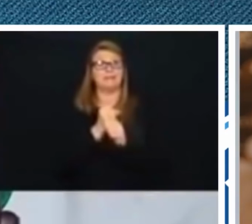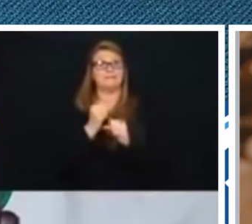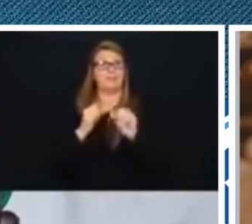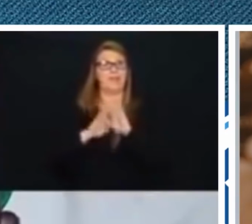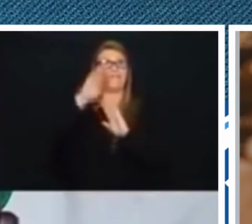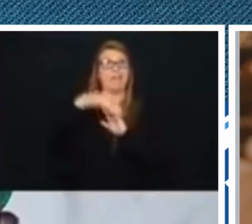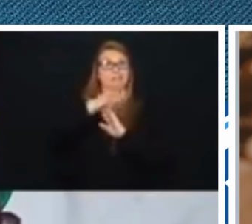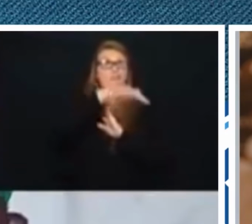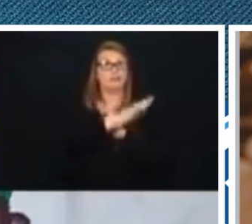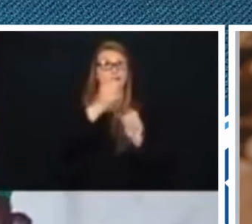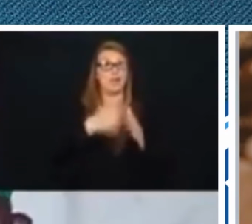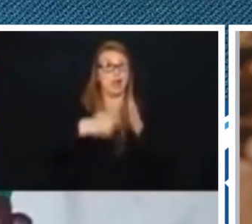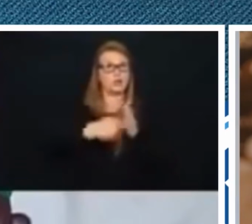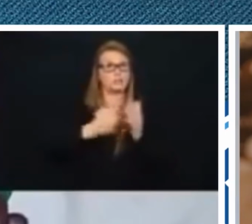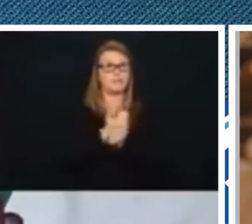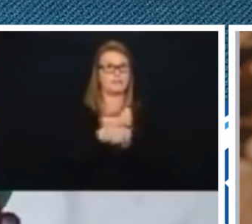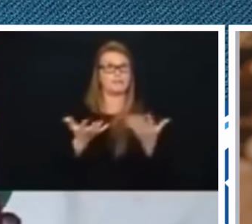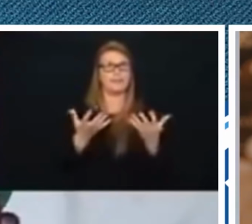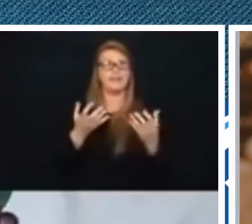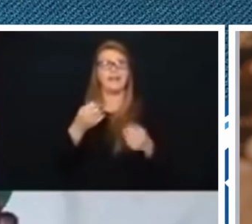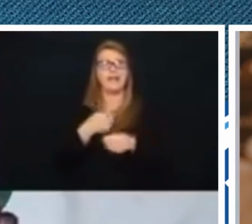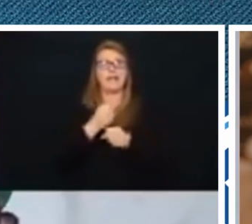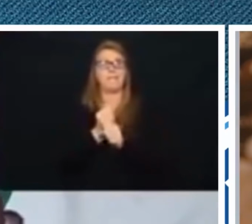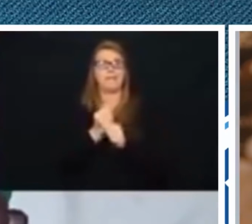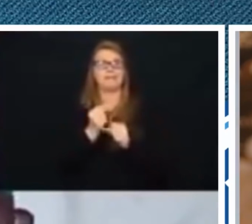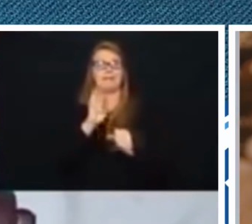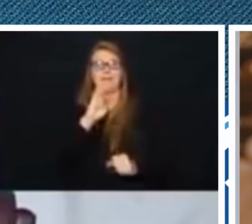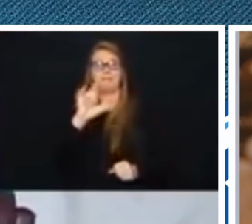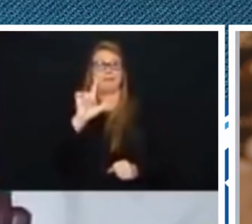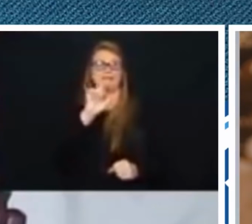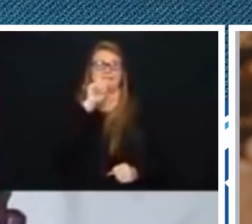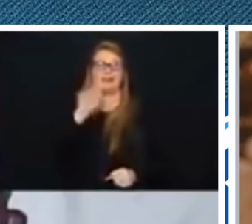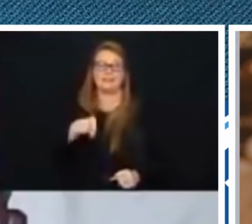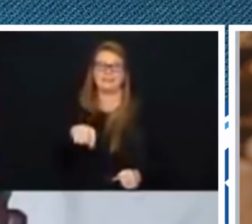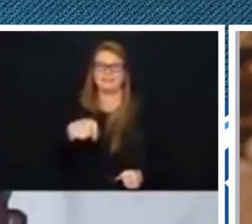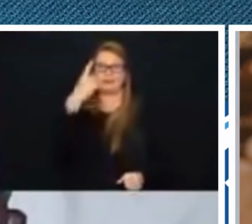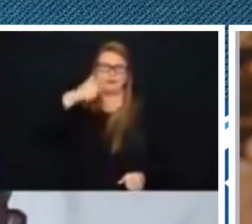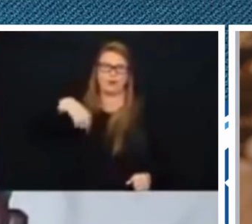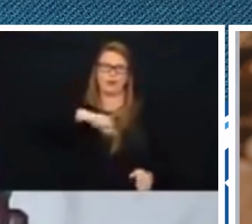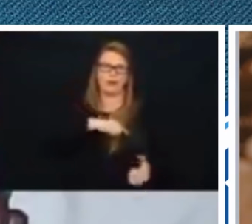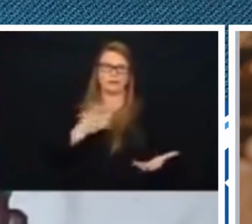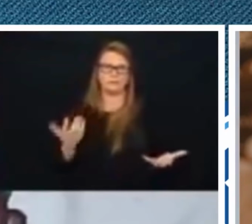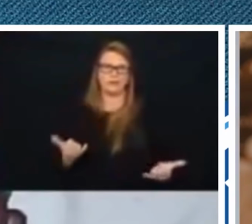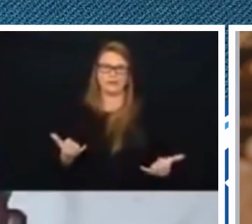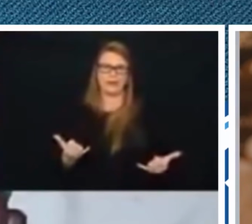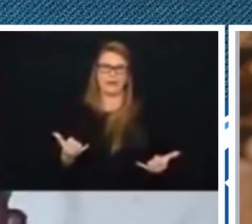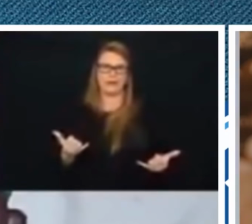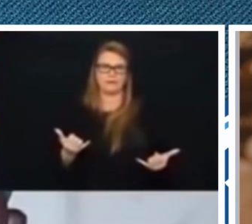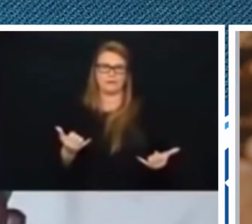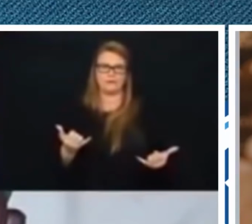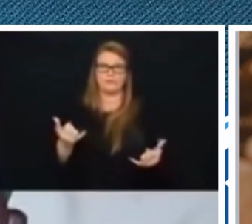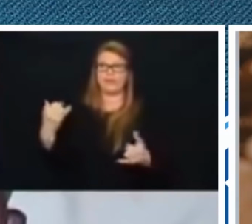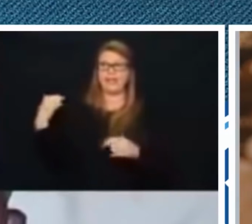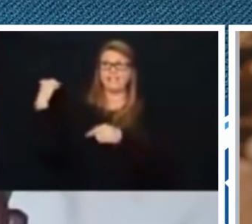and absolutely, basically, creates a bill that is so unnecessary for all of us, it's unbelievable. The generations